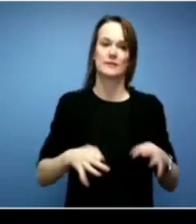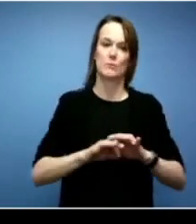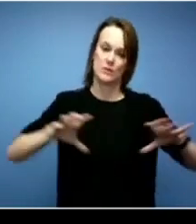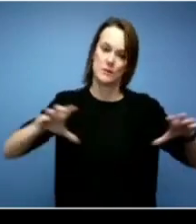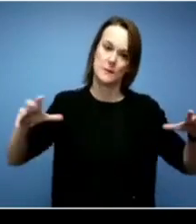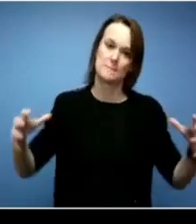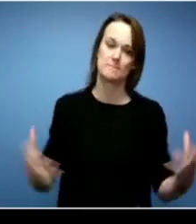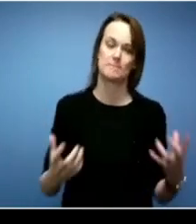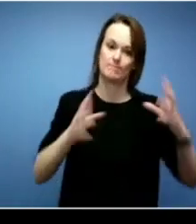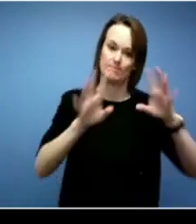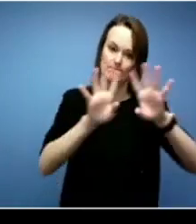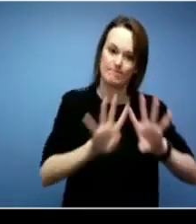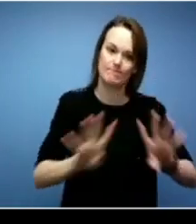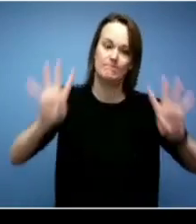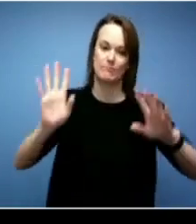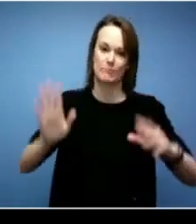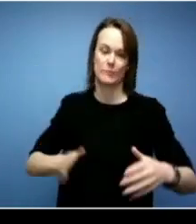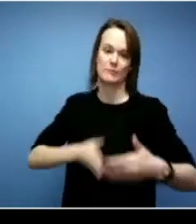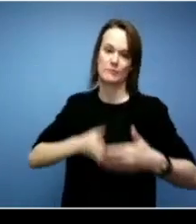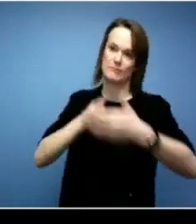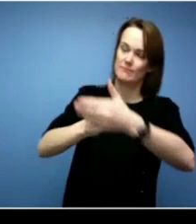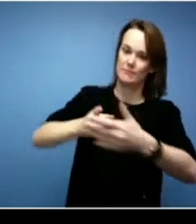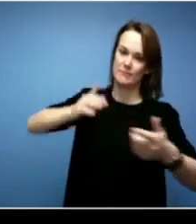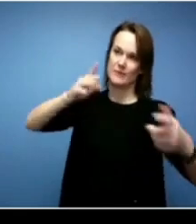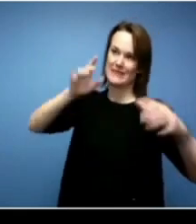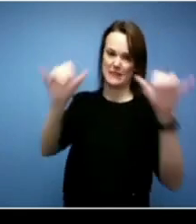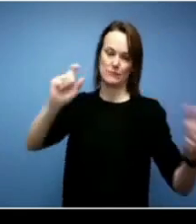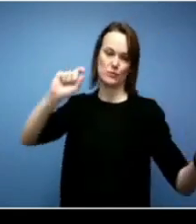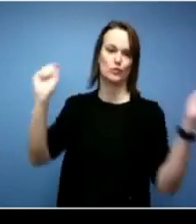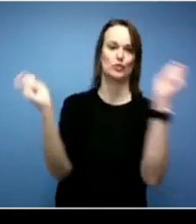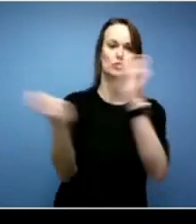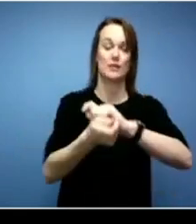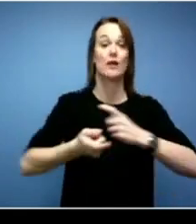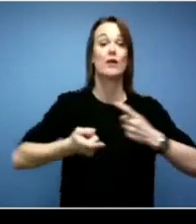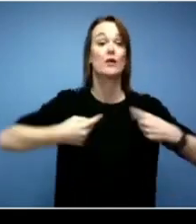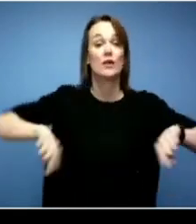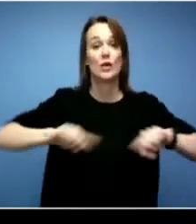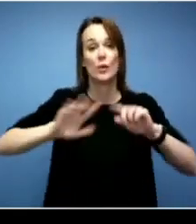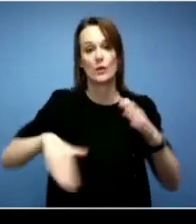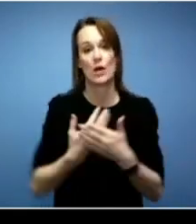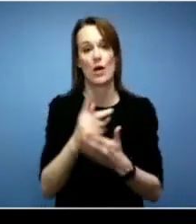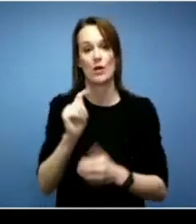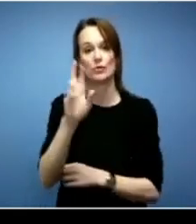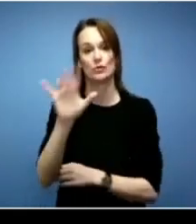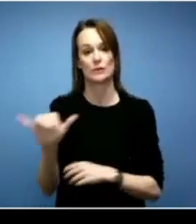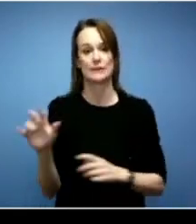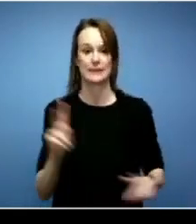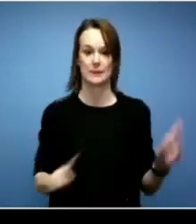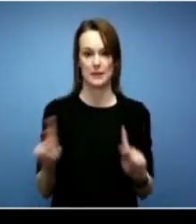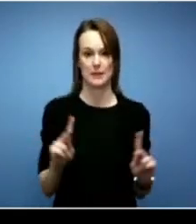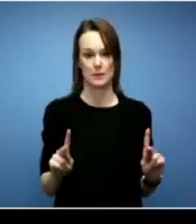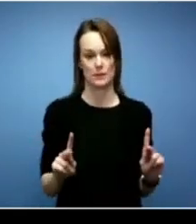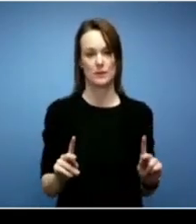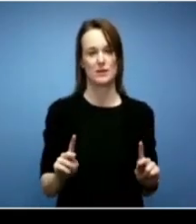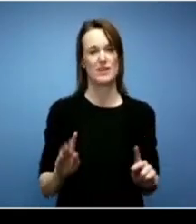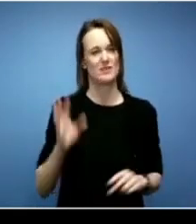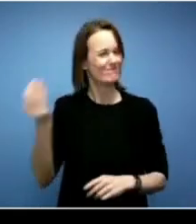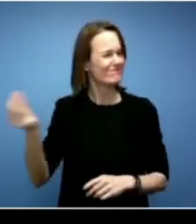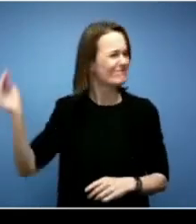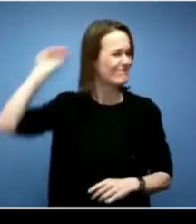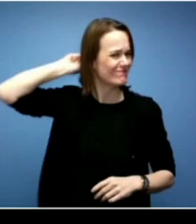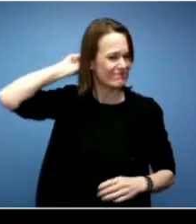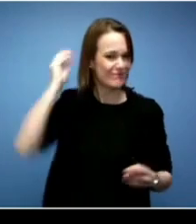We are all treaty people. And so as we move through this session, I would like us to remain cognizant of being an unceded, colonized